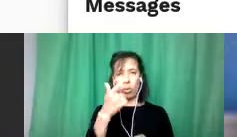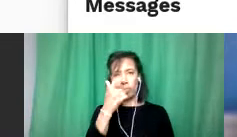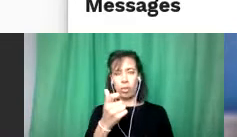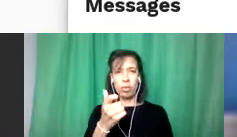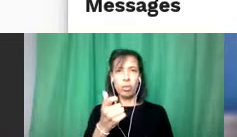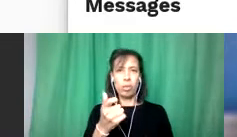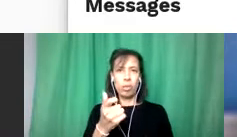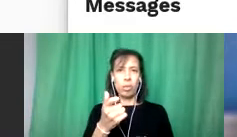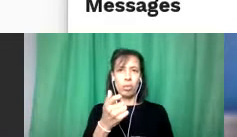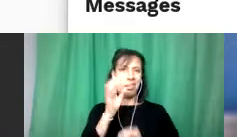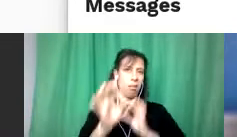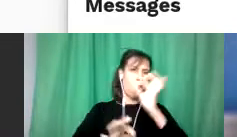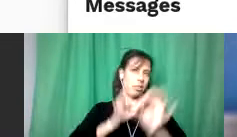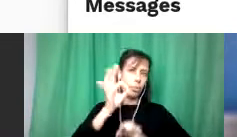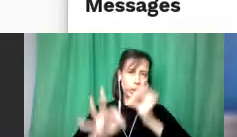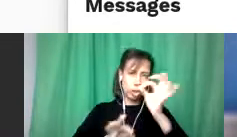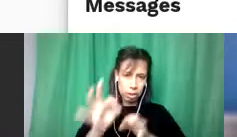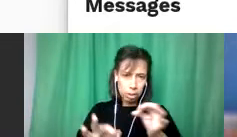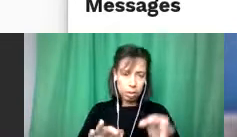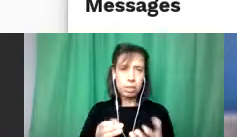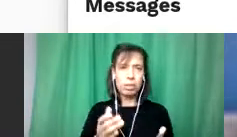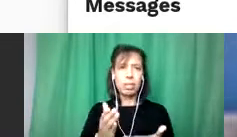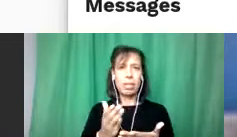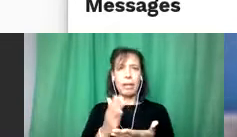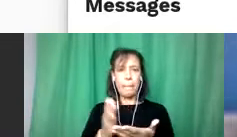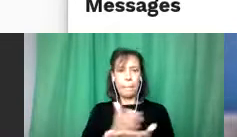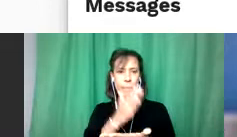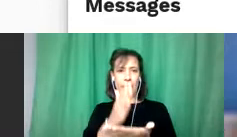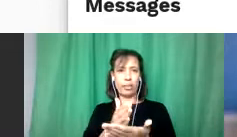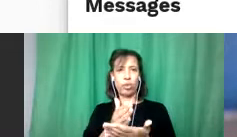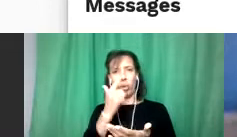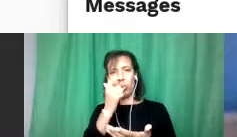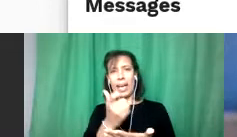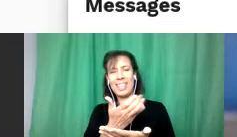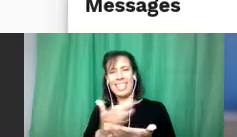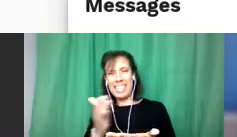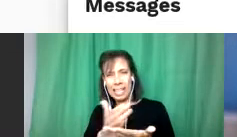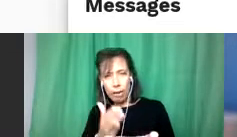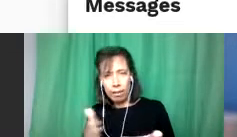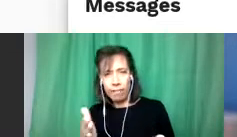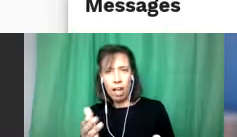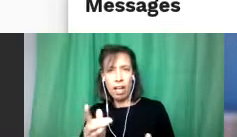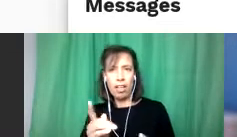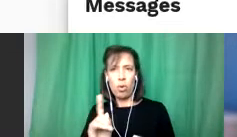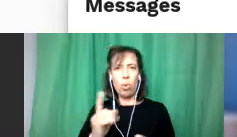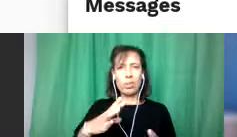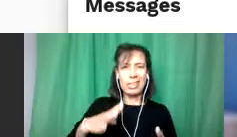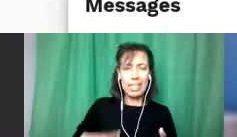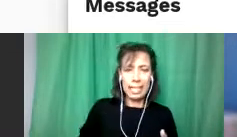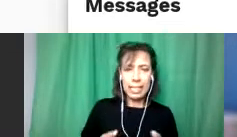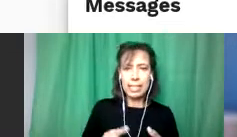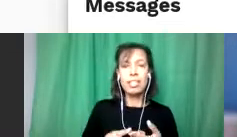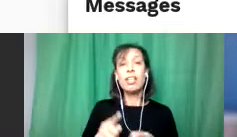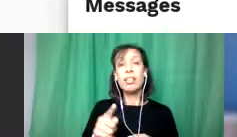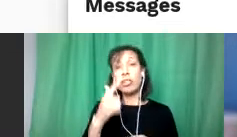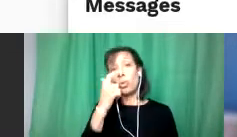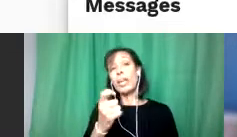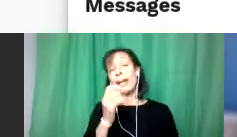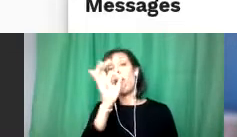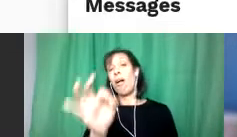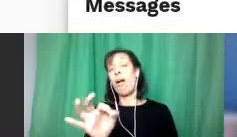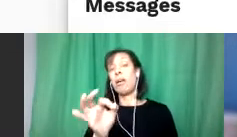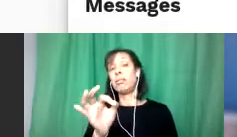o'clock is, you know, what's required. I'm not really clear about that. I'm worried about what that means. Ask me those questions now, so that